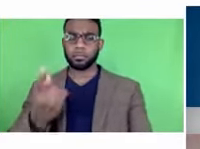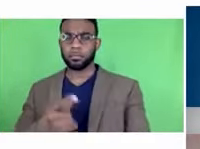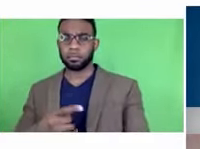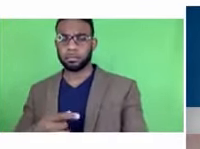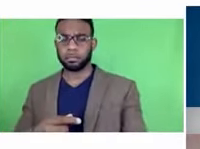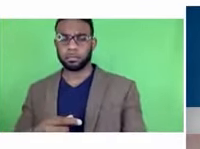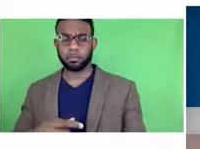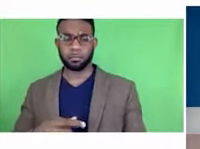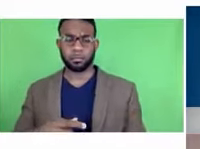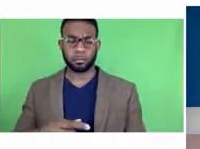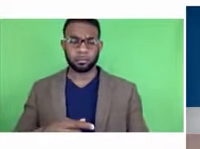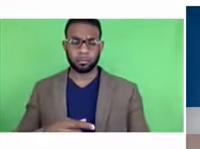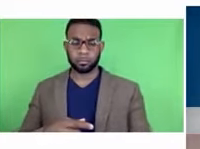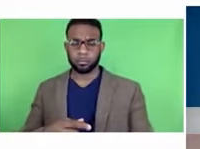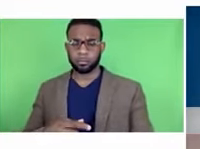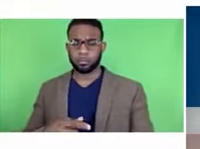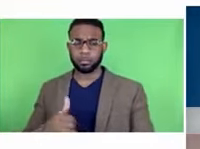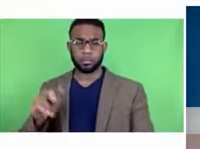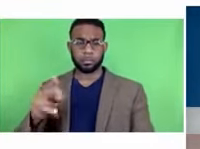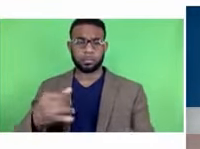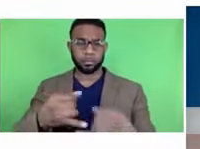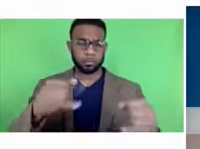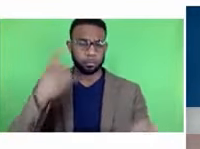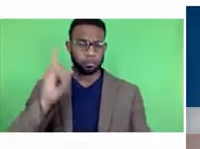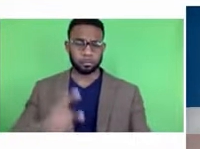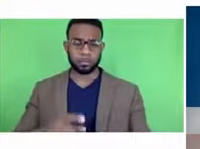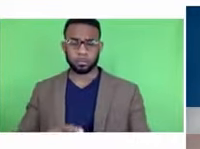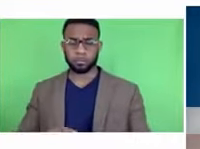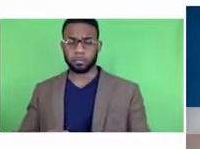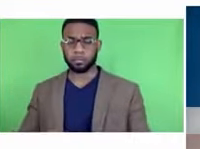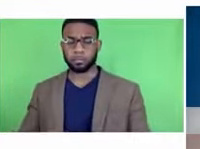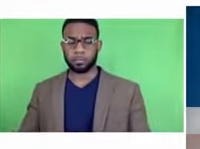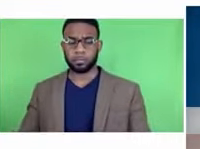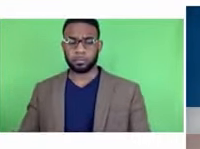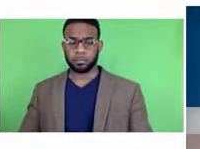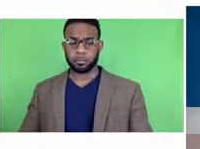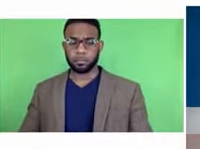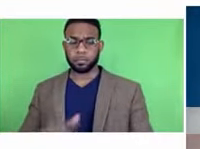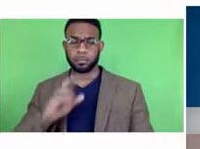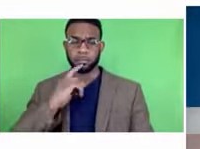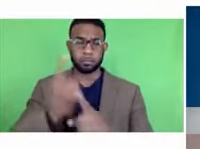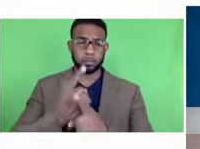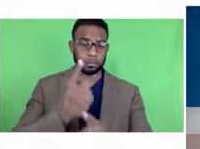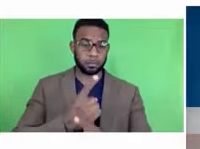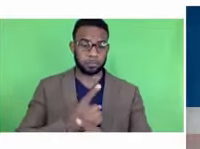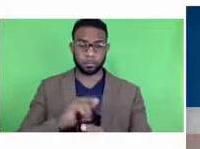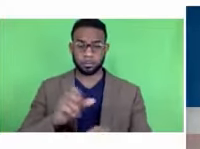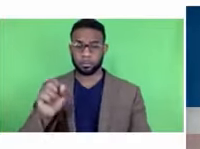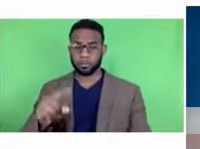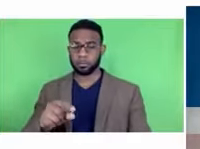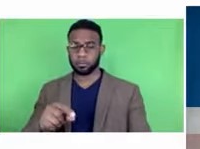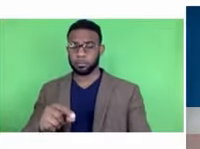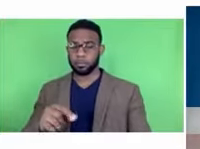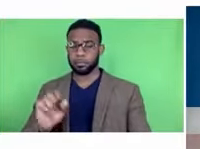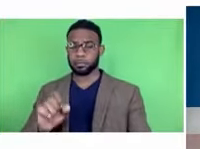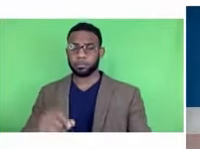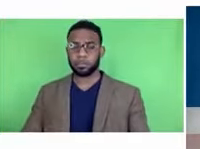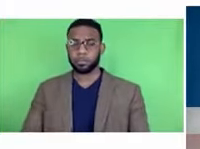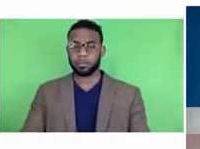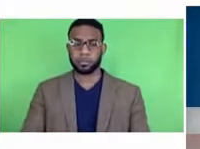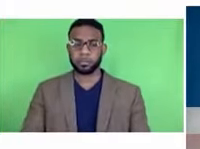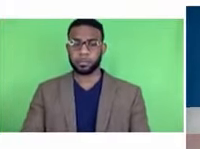So I'd like to take a look at boundaries for just a moment. And what would be appropriate to ask an employer or service